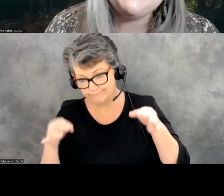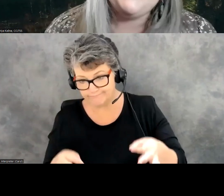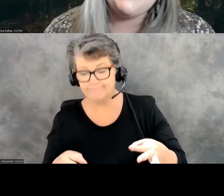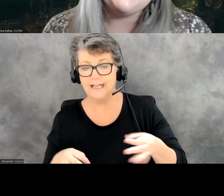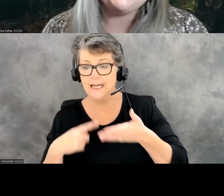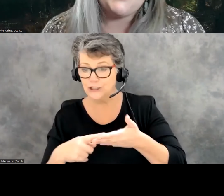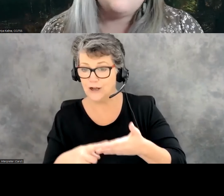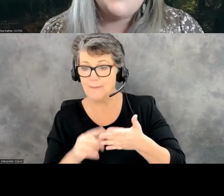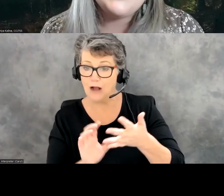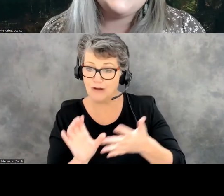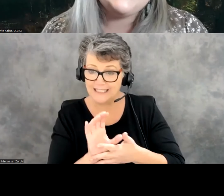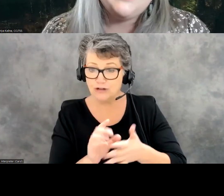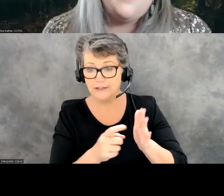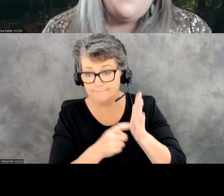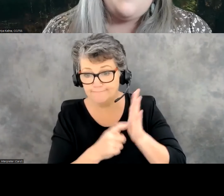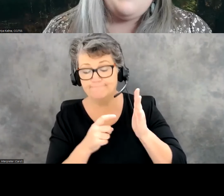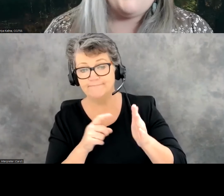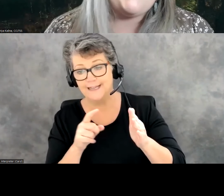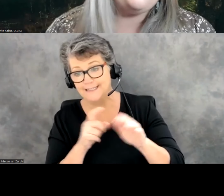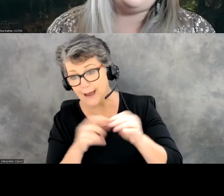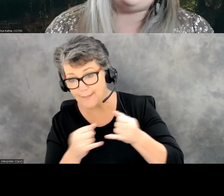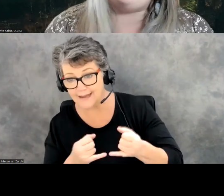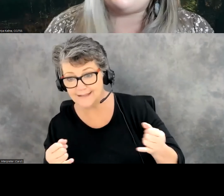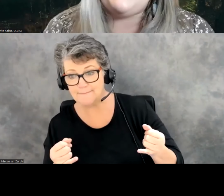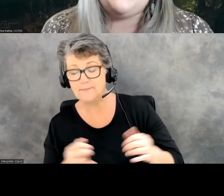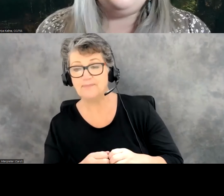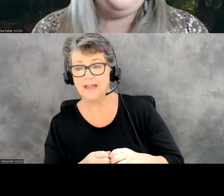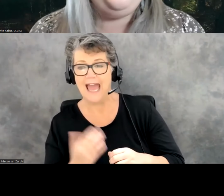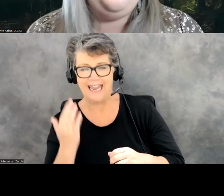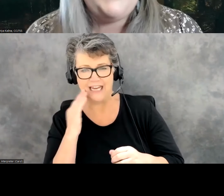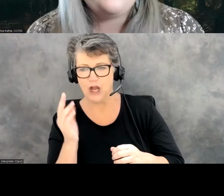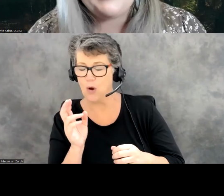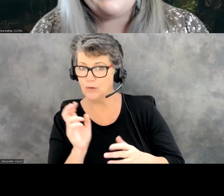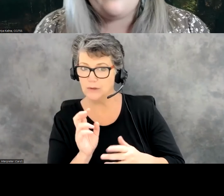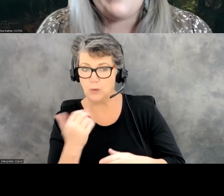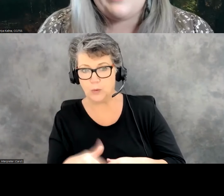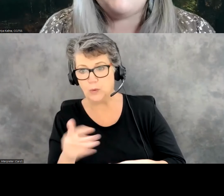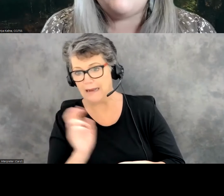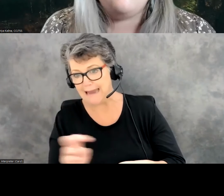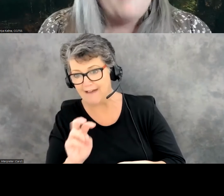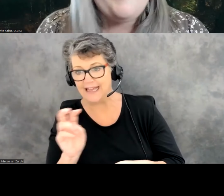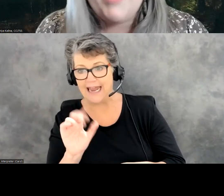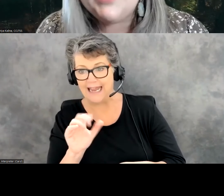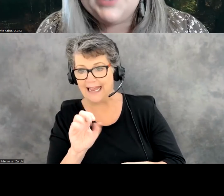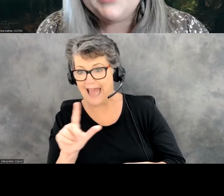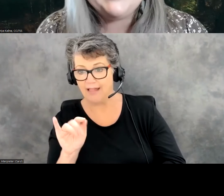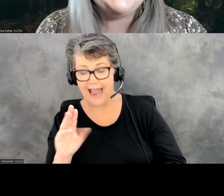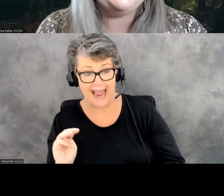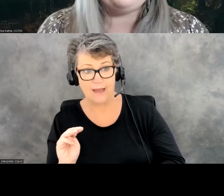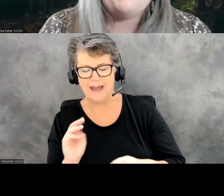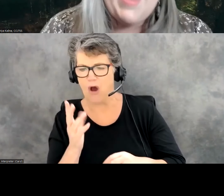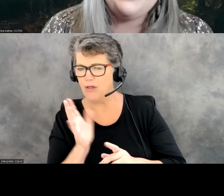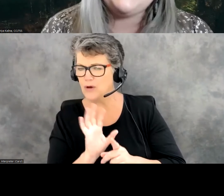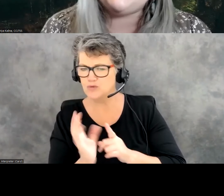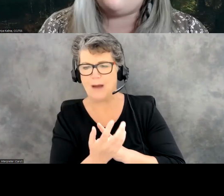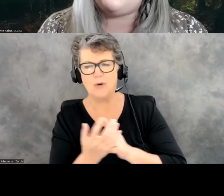about criteria and timelines. And I know that navigating CalAIM and all the wraparound